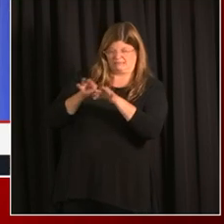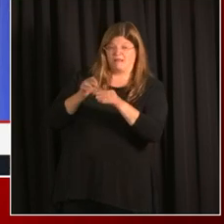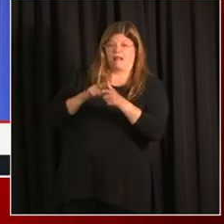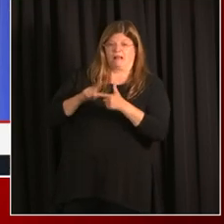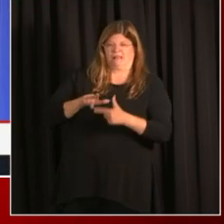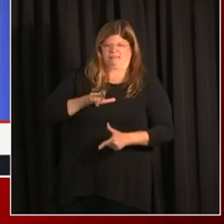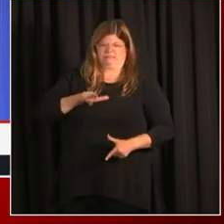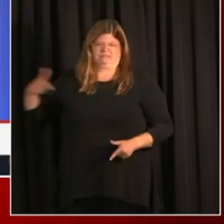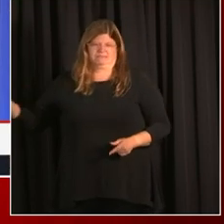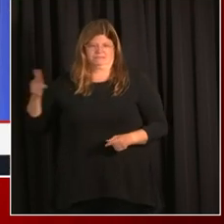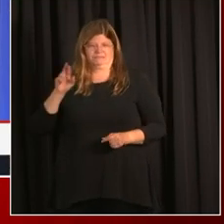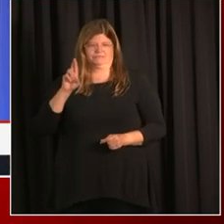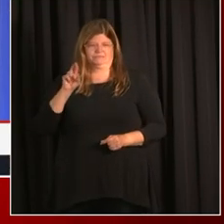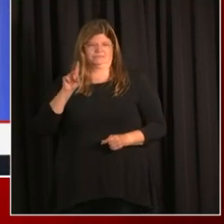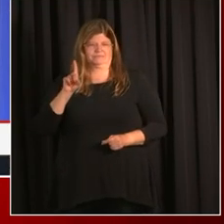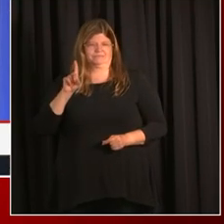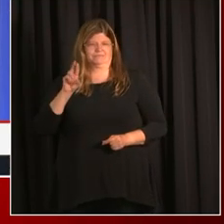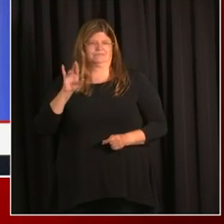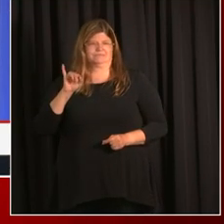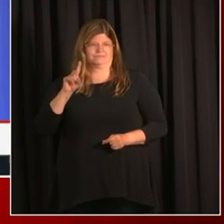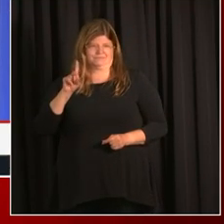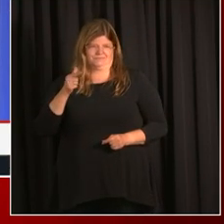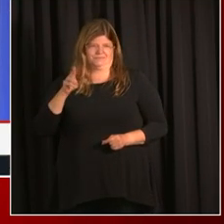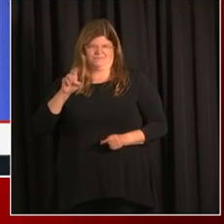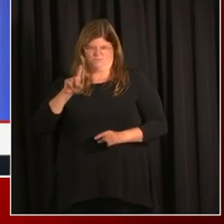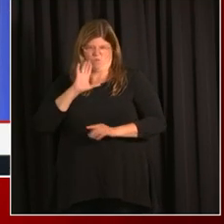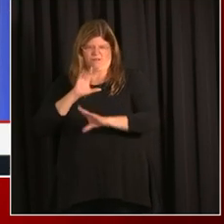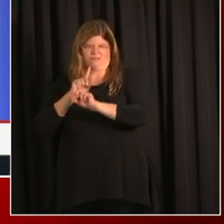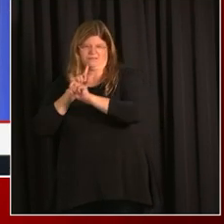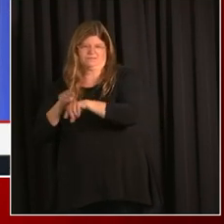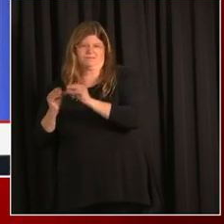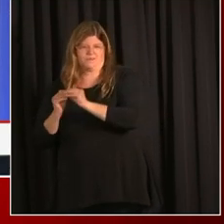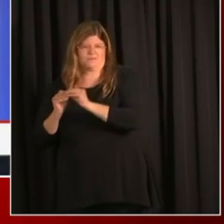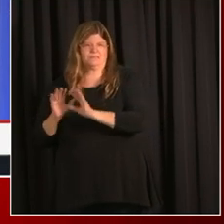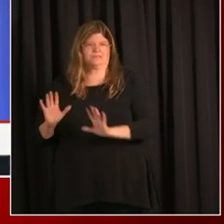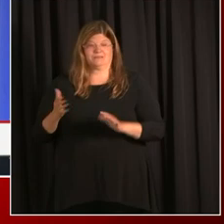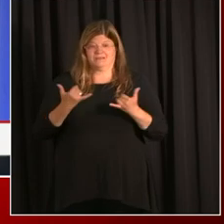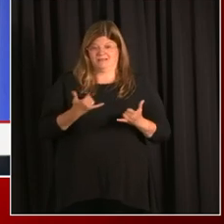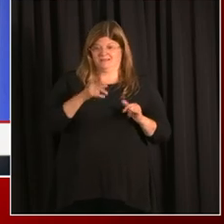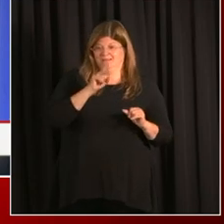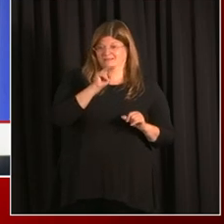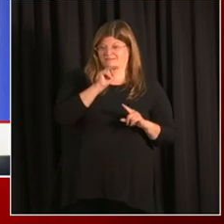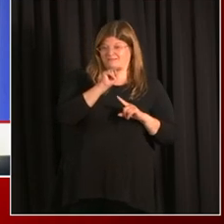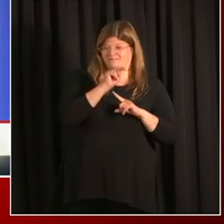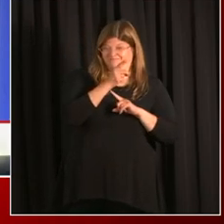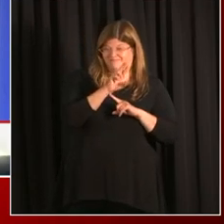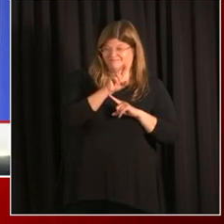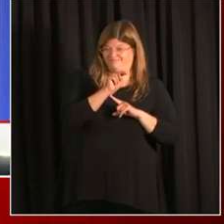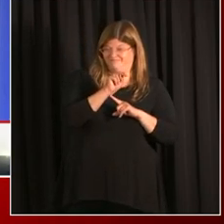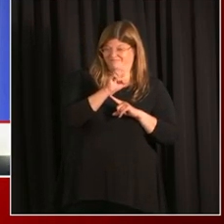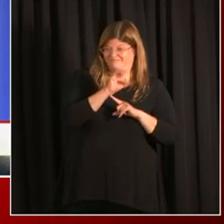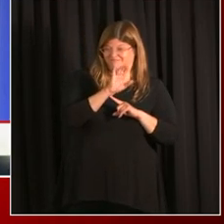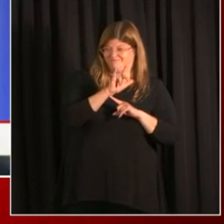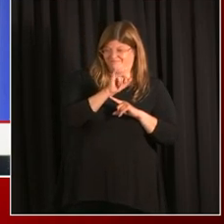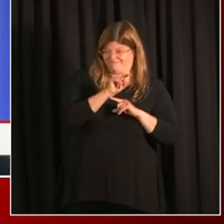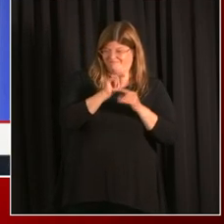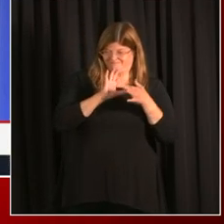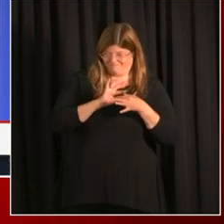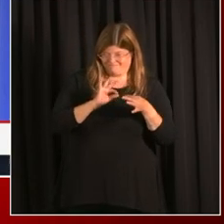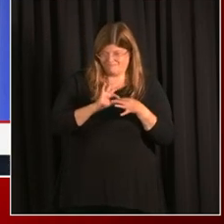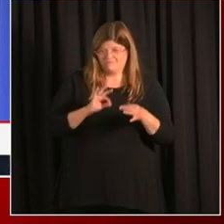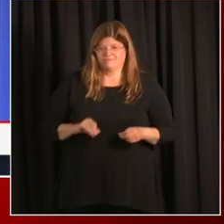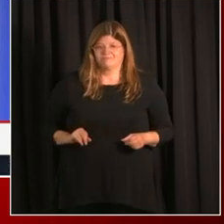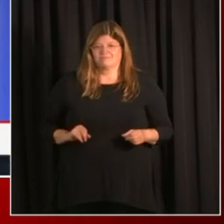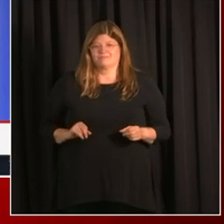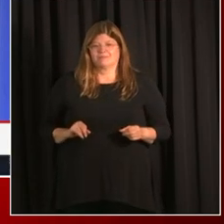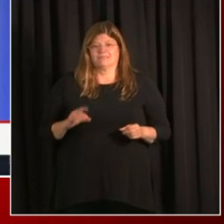can finish answering it, depending on how the responses received. So DC Health